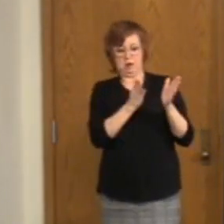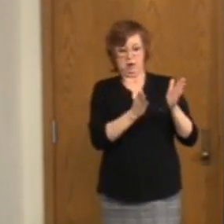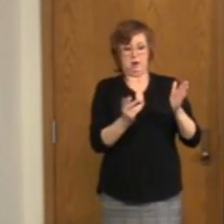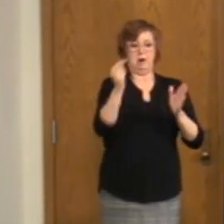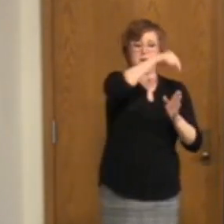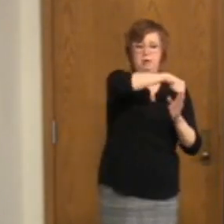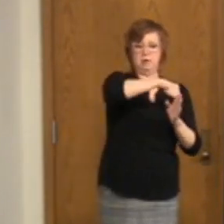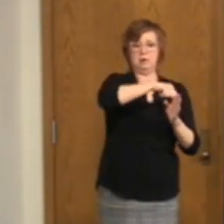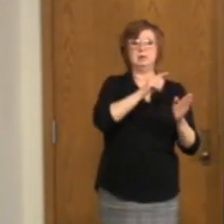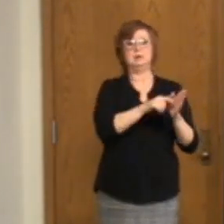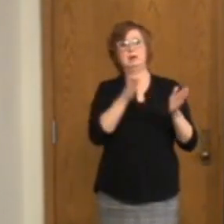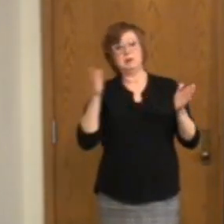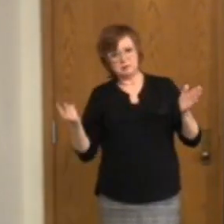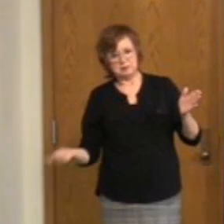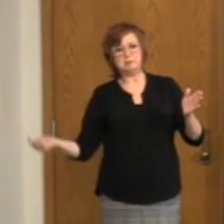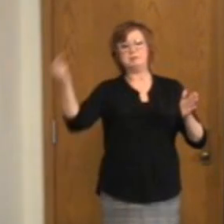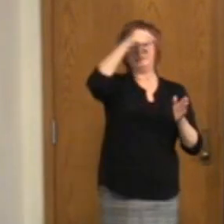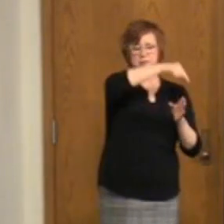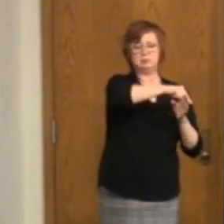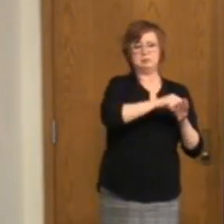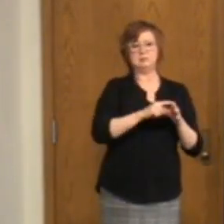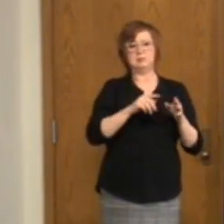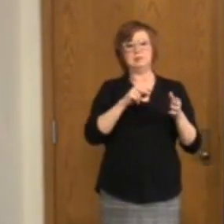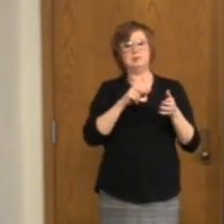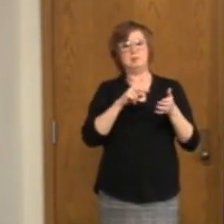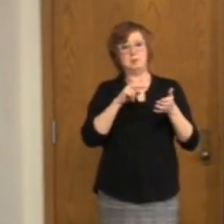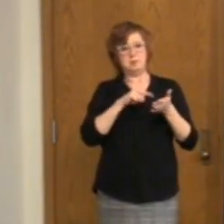cohort comes up in the sequencing.